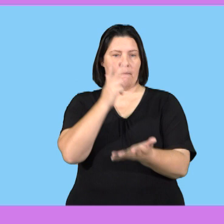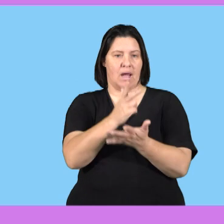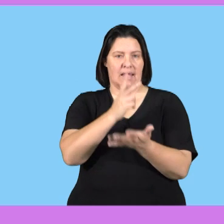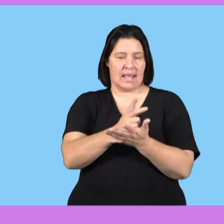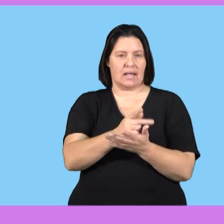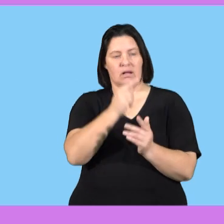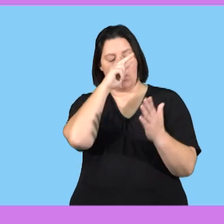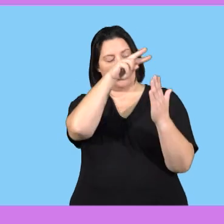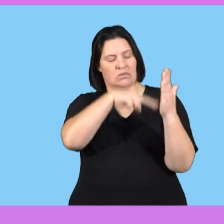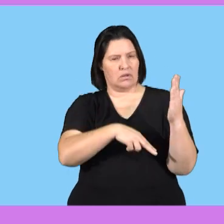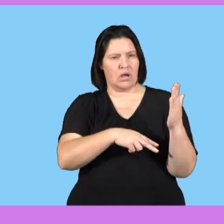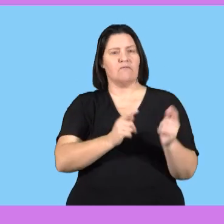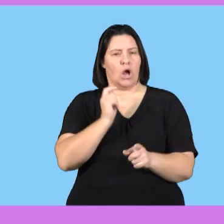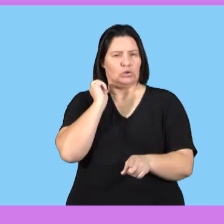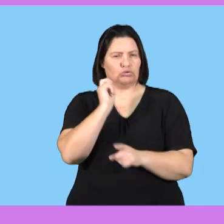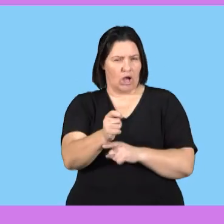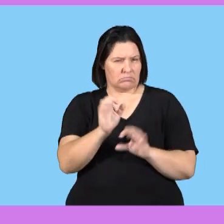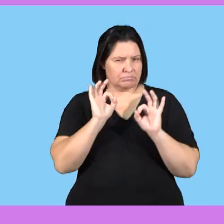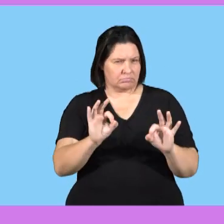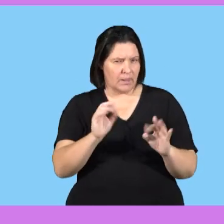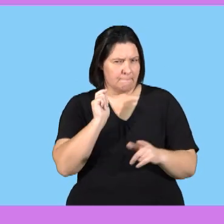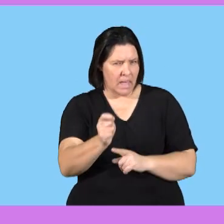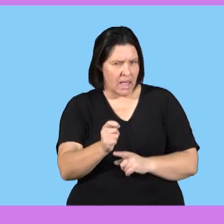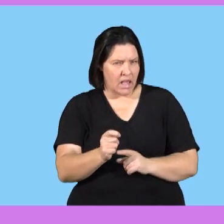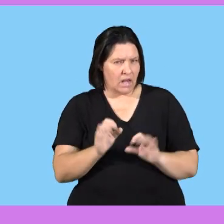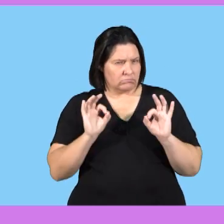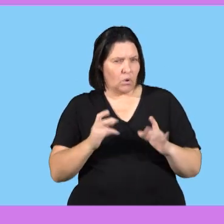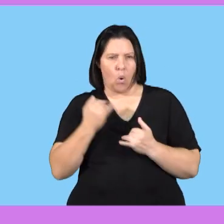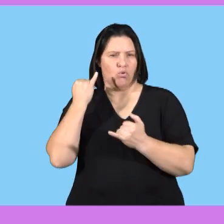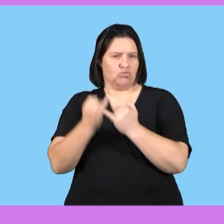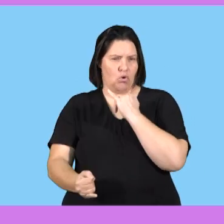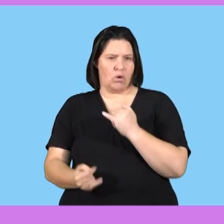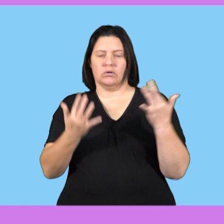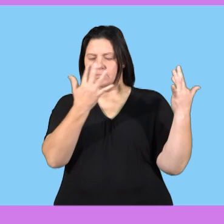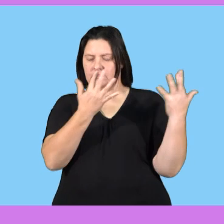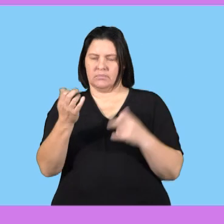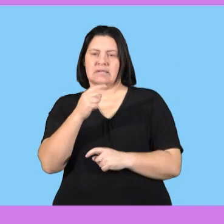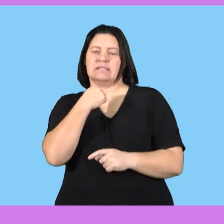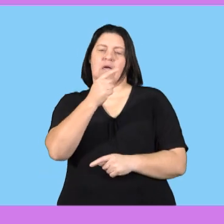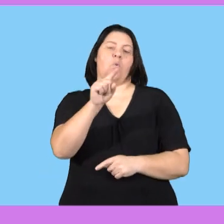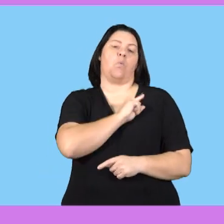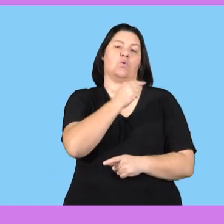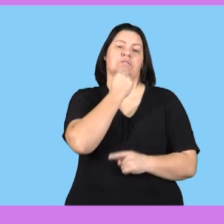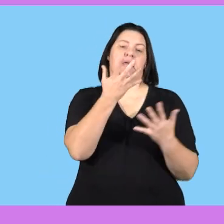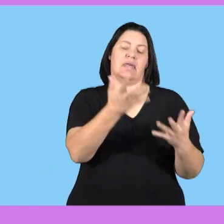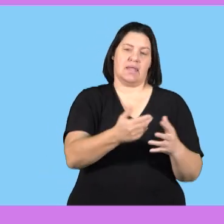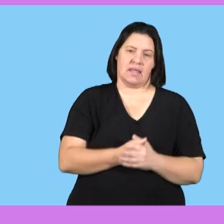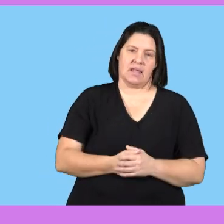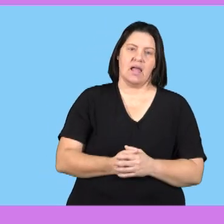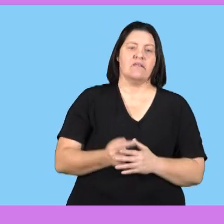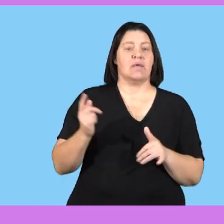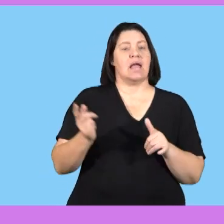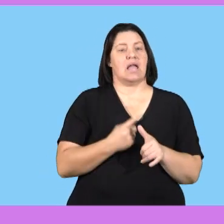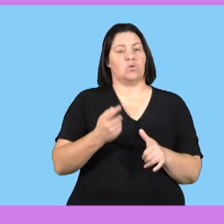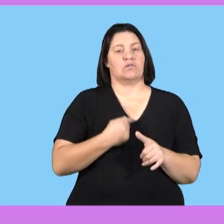here below, to determine if you are charged the correct amount. Show all your calculations and give a reason for your answer. So if